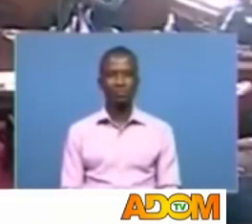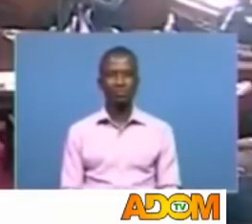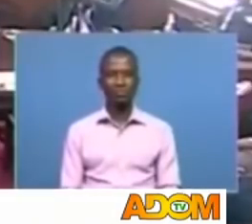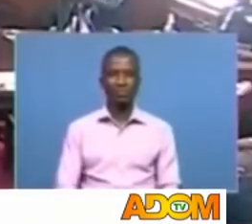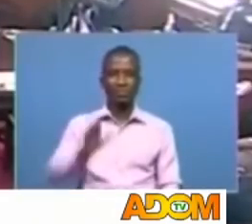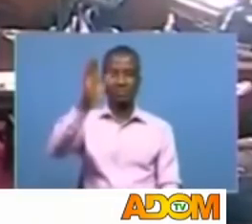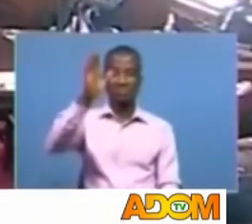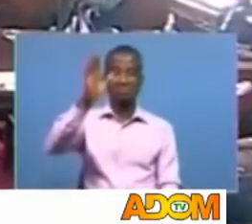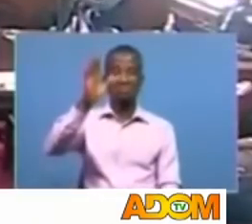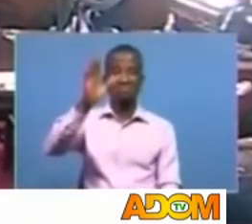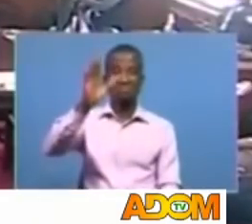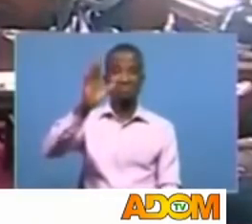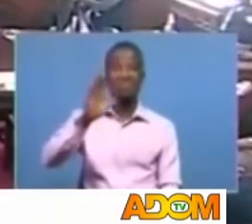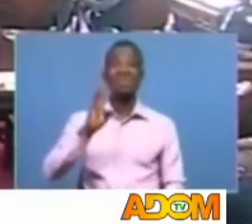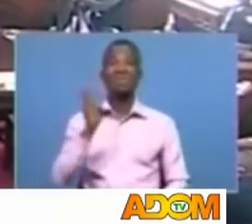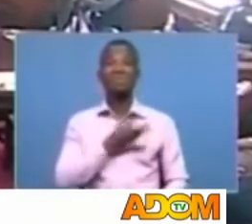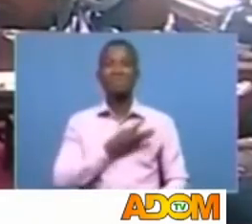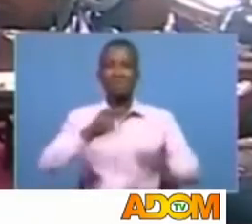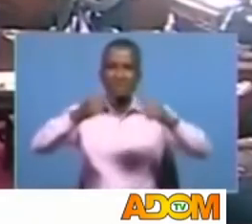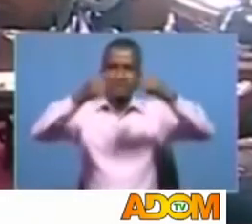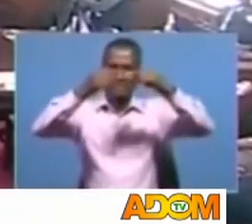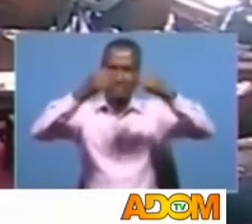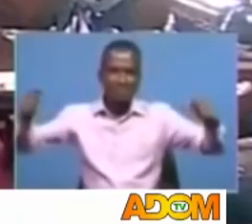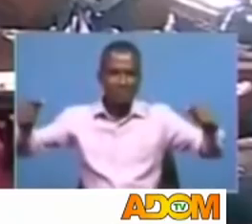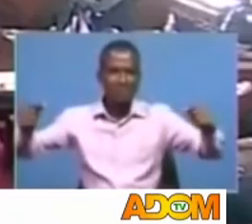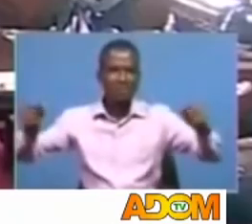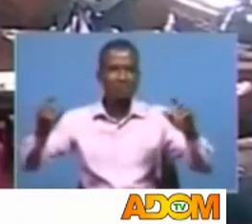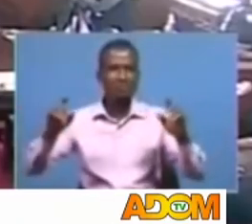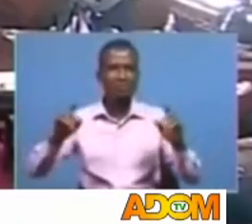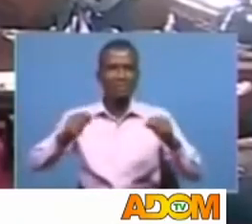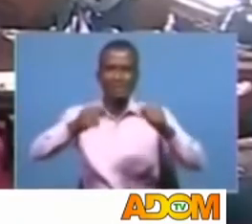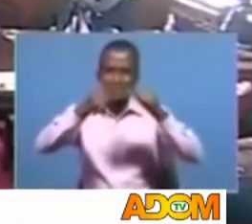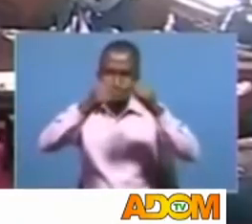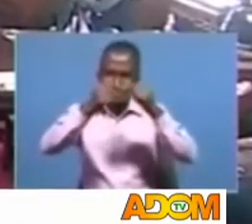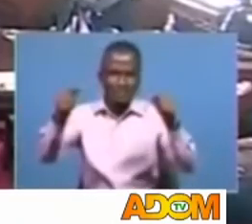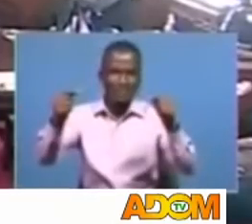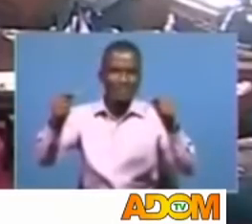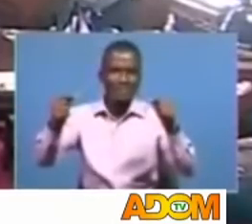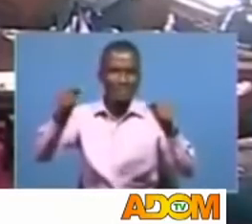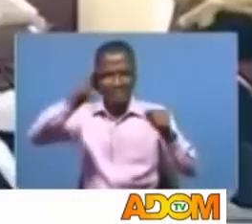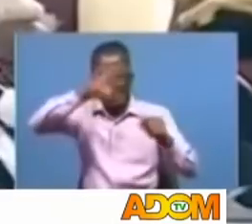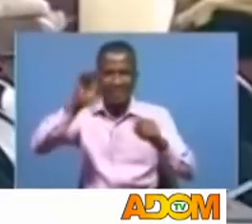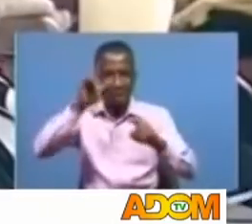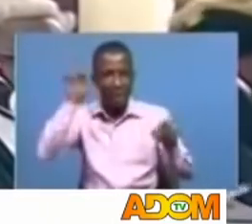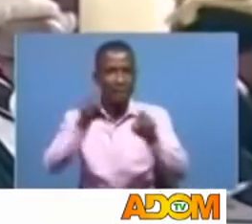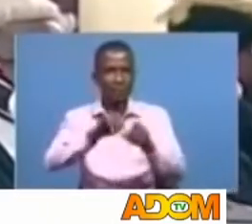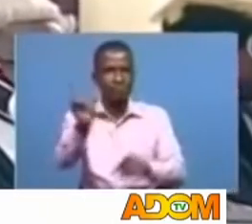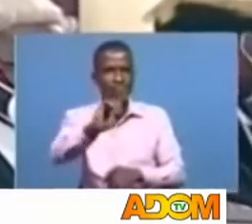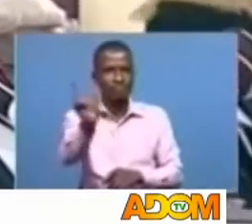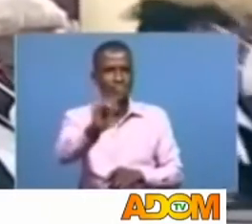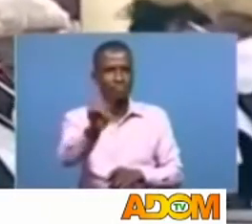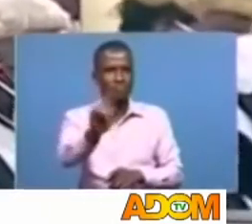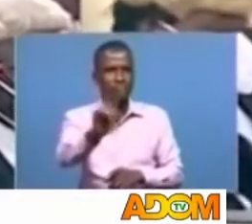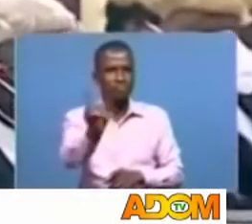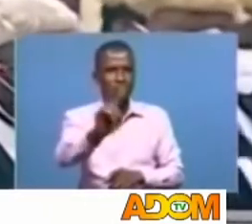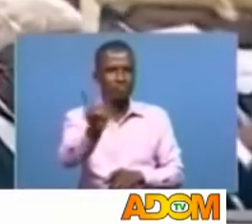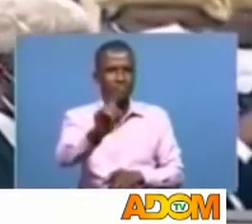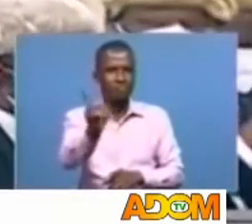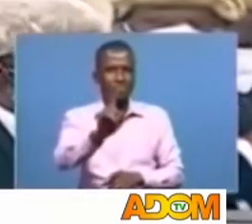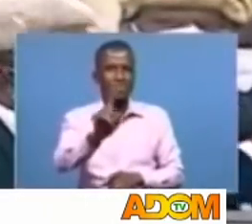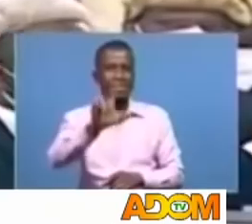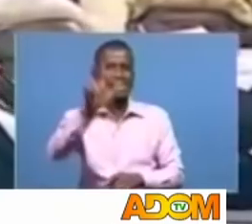vehemently opposed to this application for review number